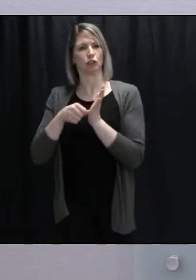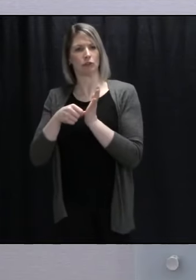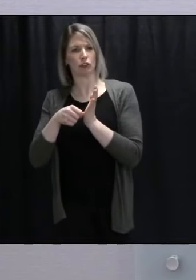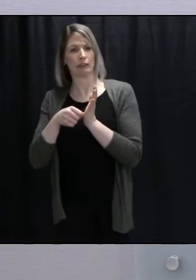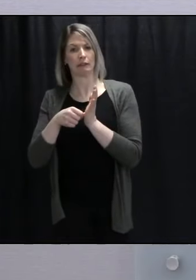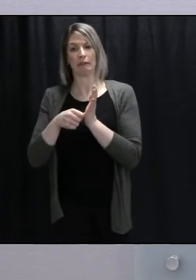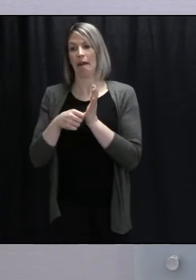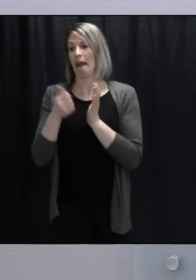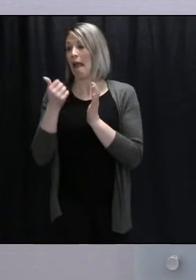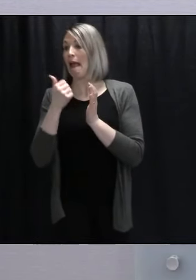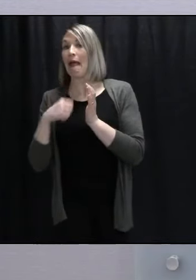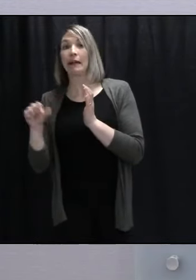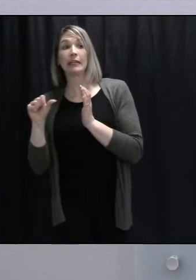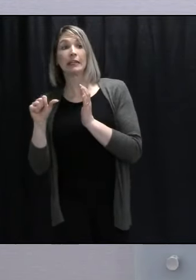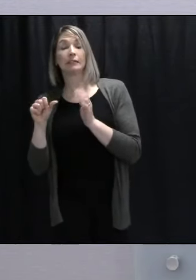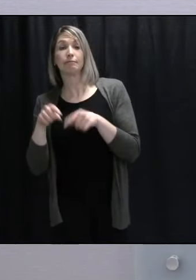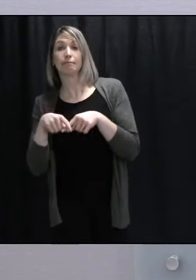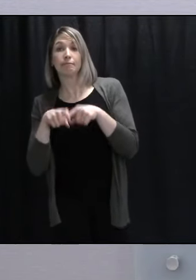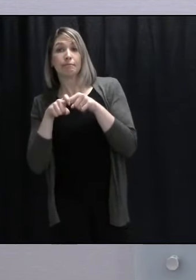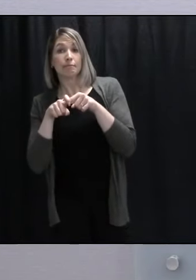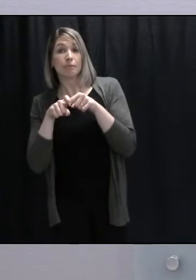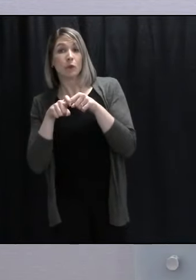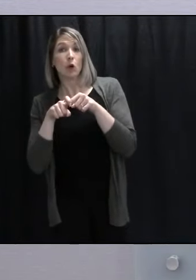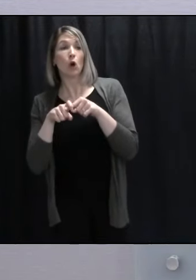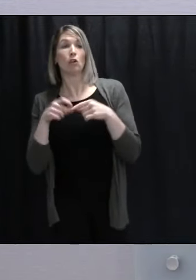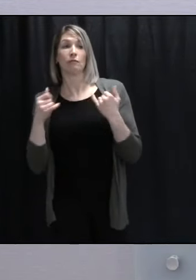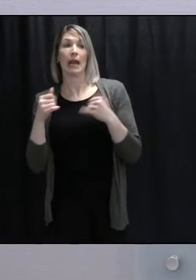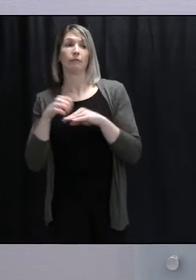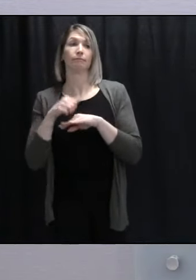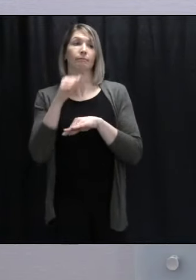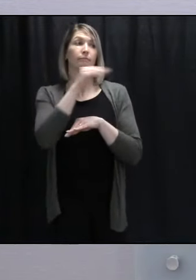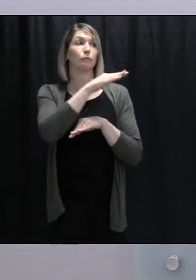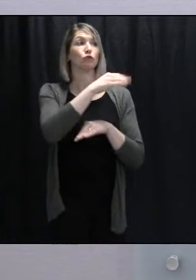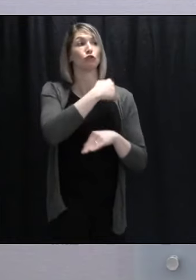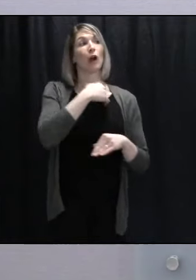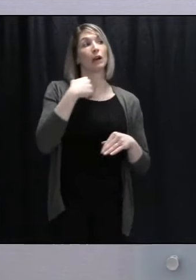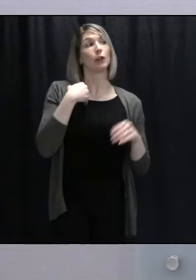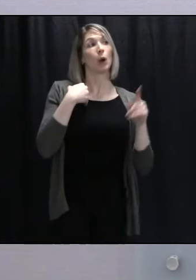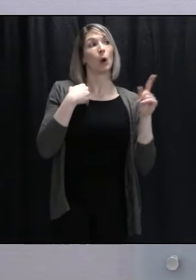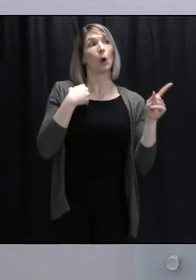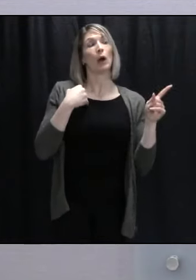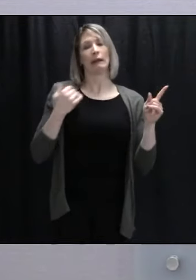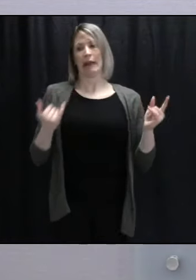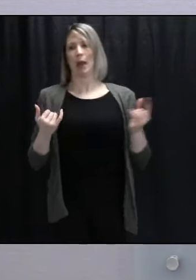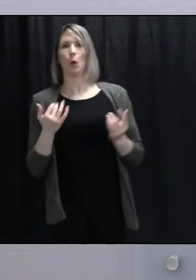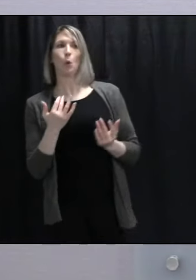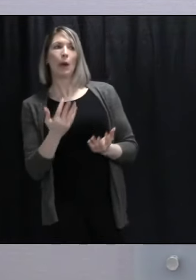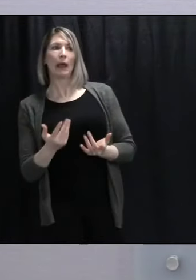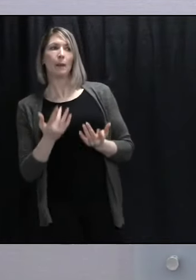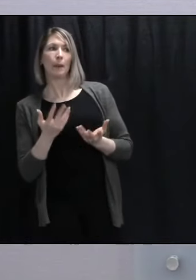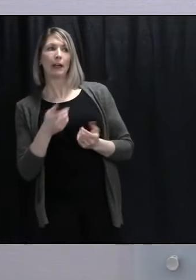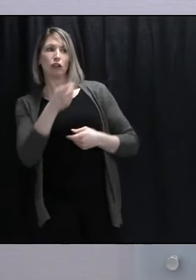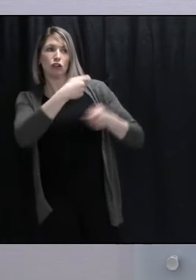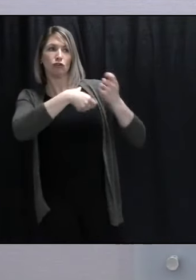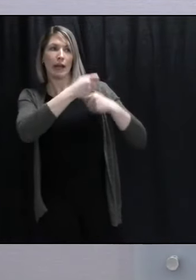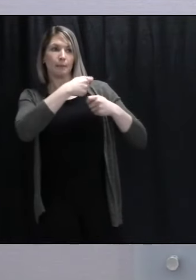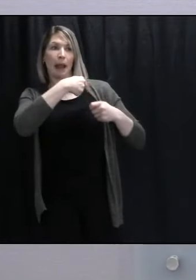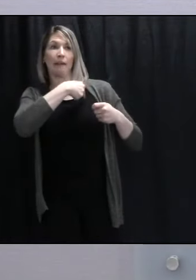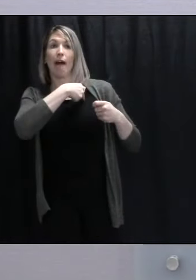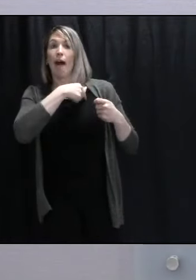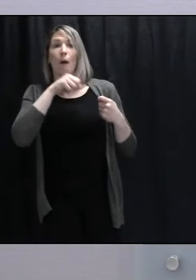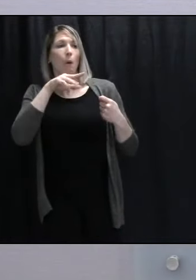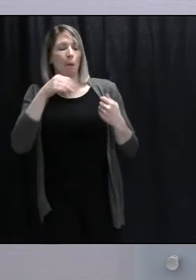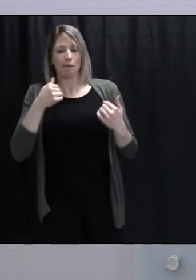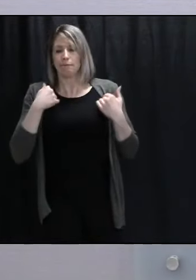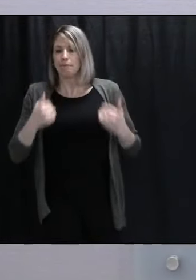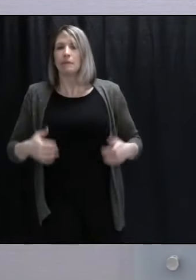from here are being done. Does that mean that there are people who are going to be expecting longer waiting lists here for transplants? That's a very